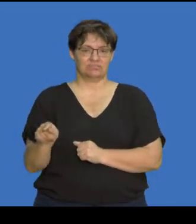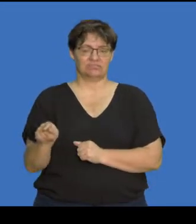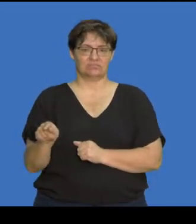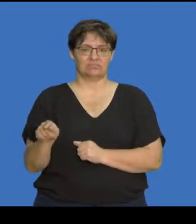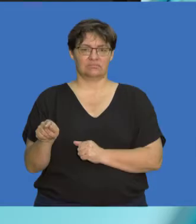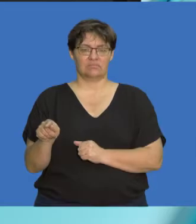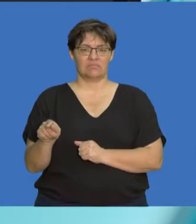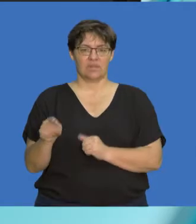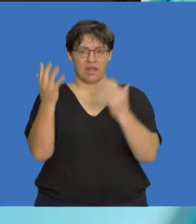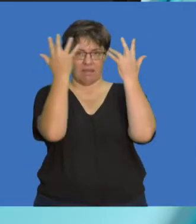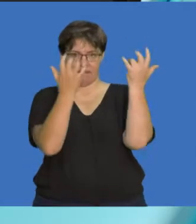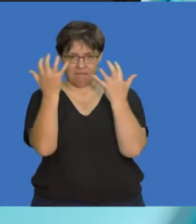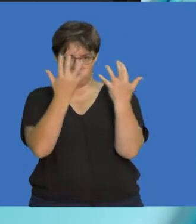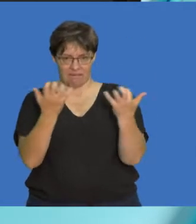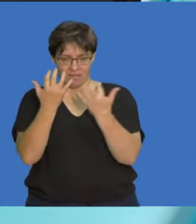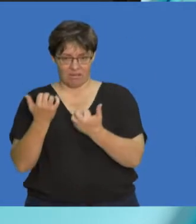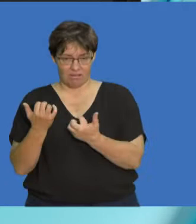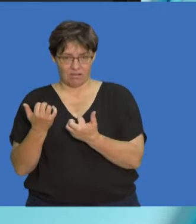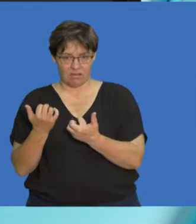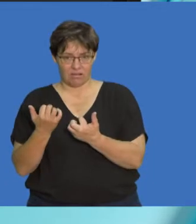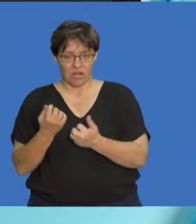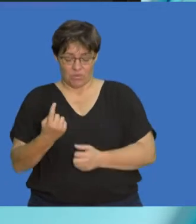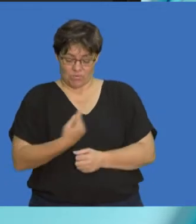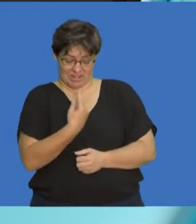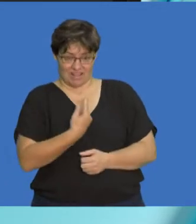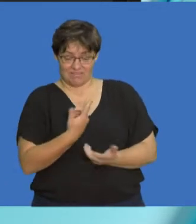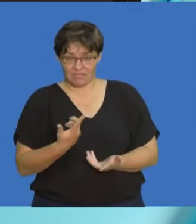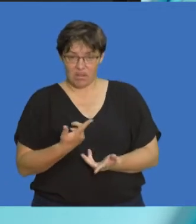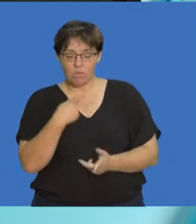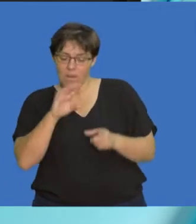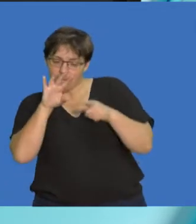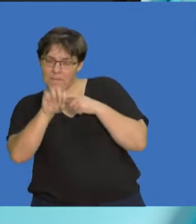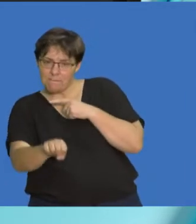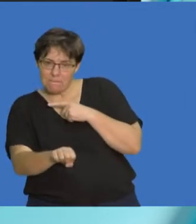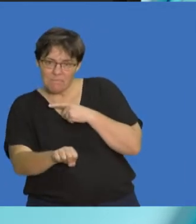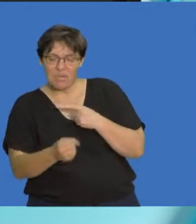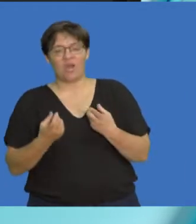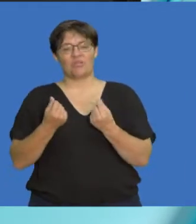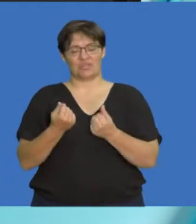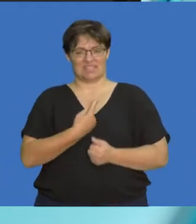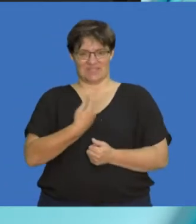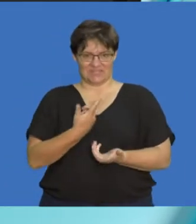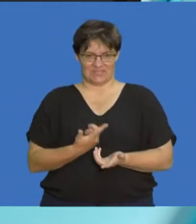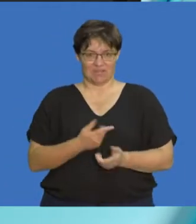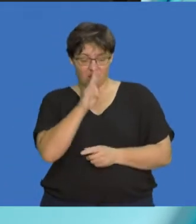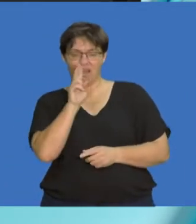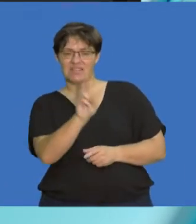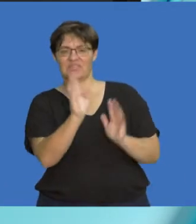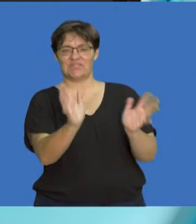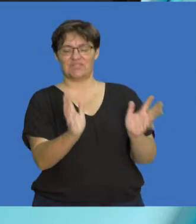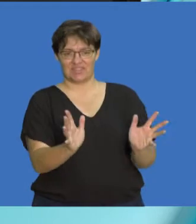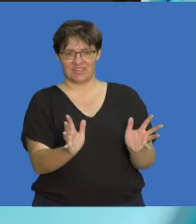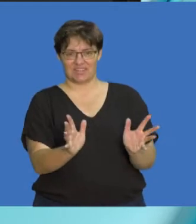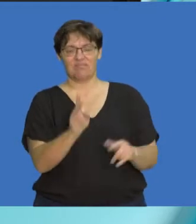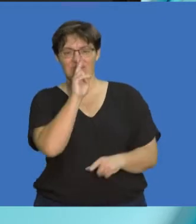be calculated by us. We will determine our costing. And you've seen that when we worked on